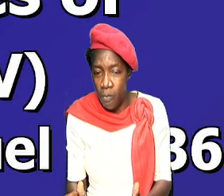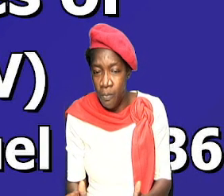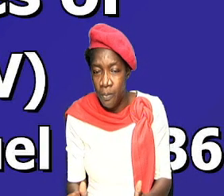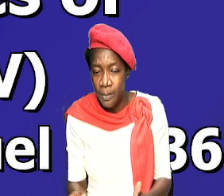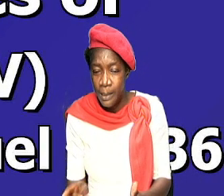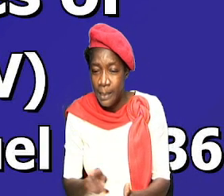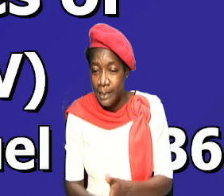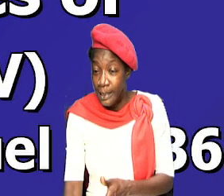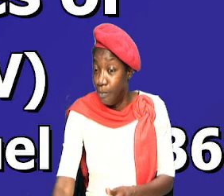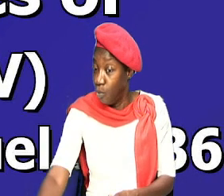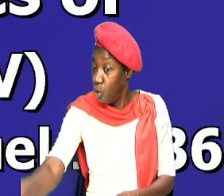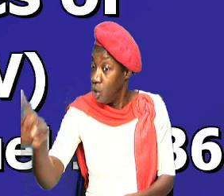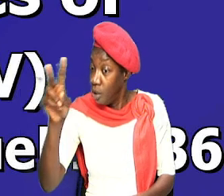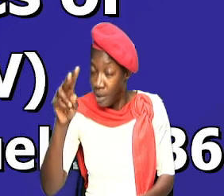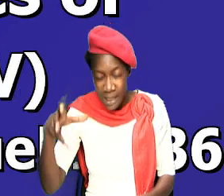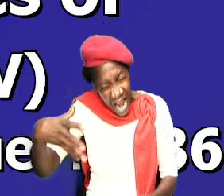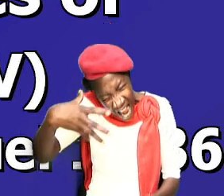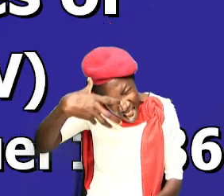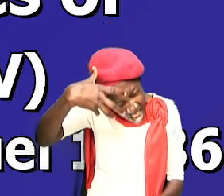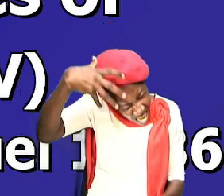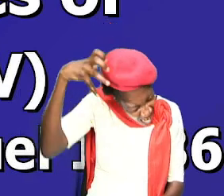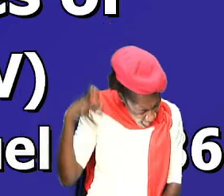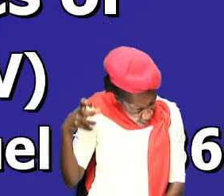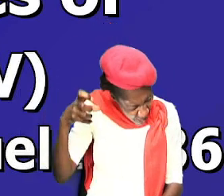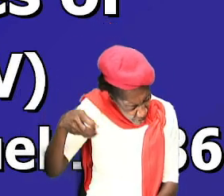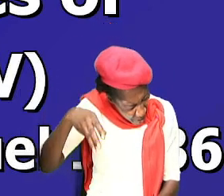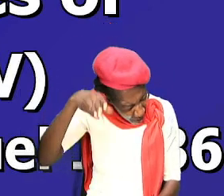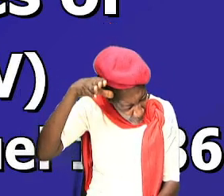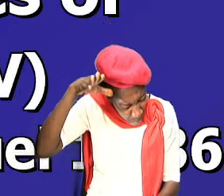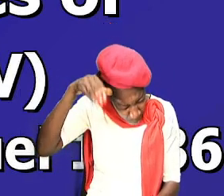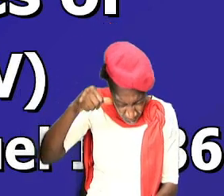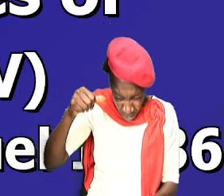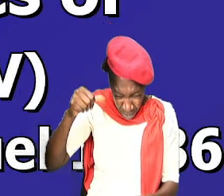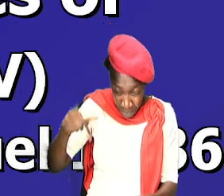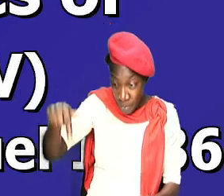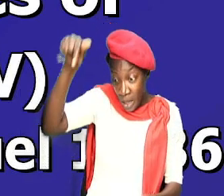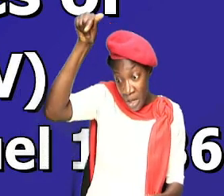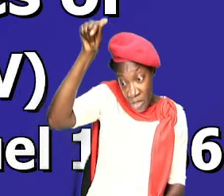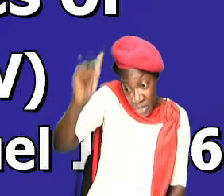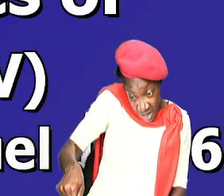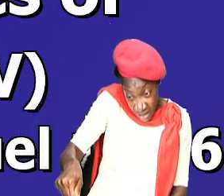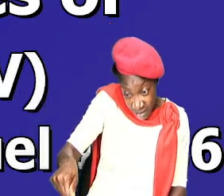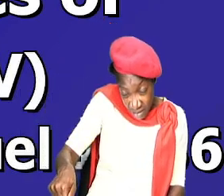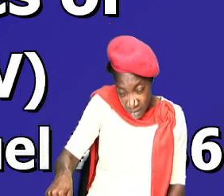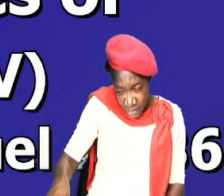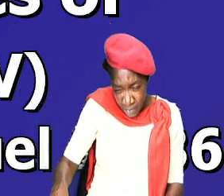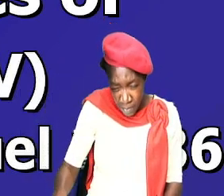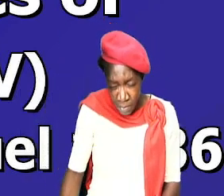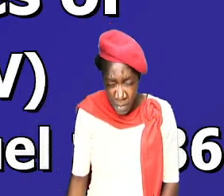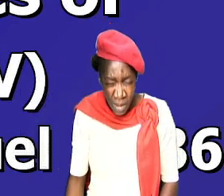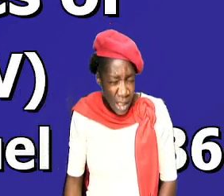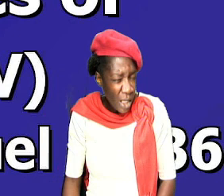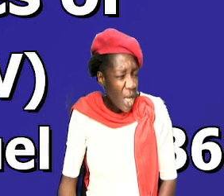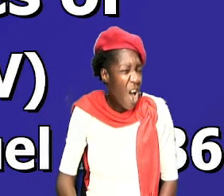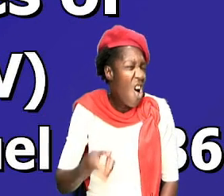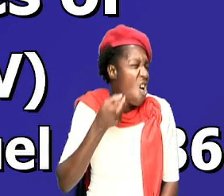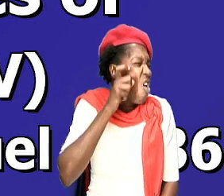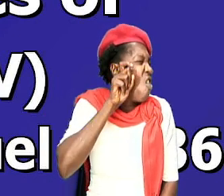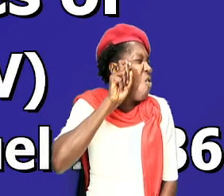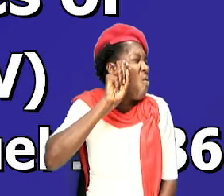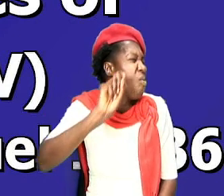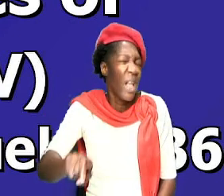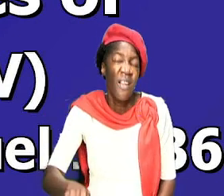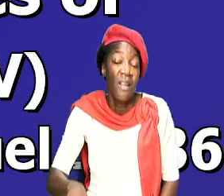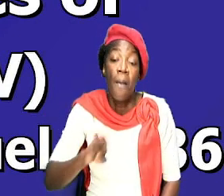slew both the lion and the bear. And this uncircumcised Philistine shall be